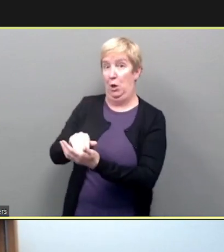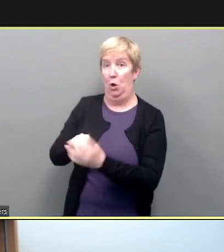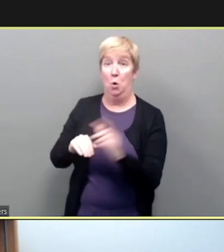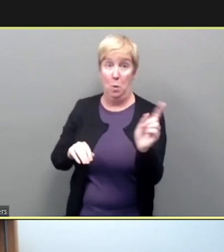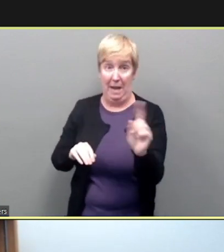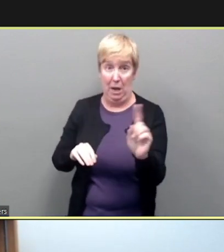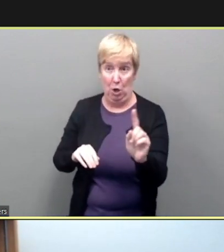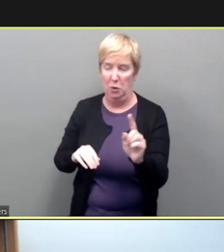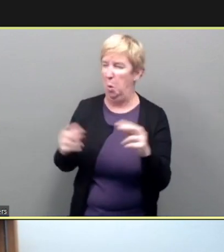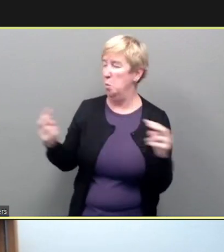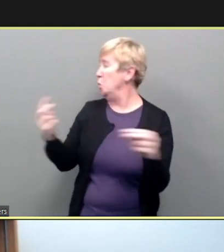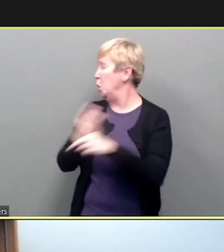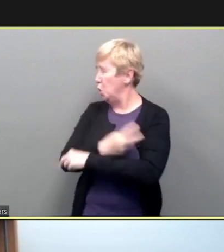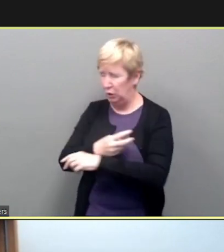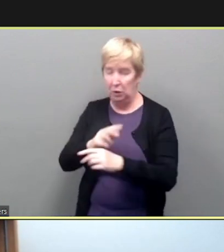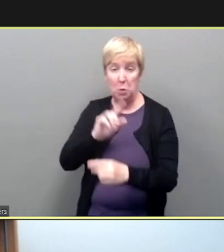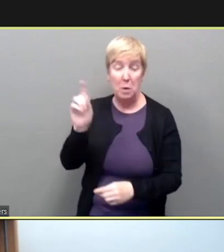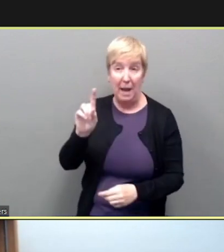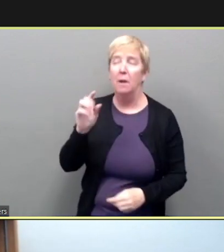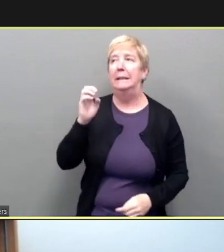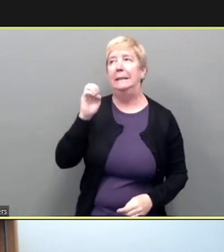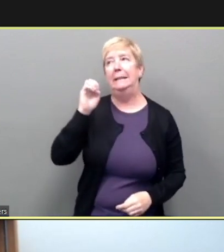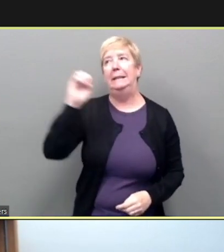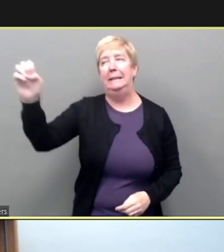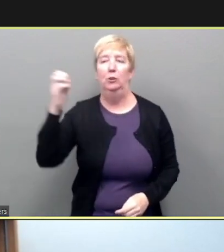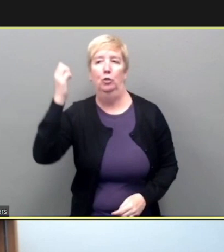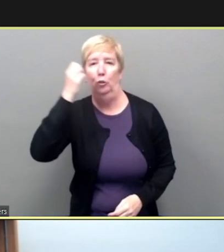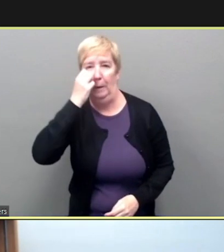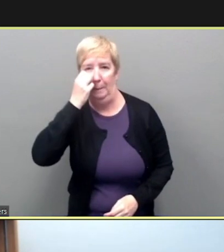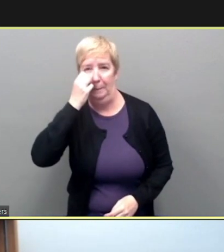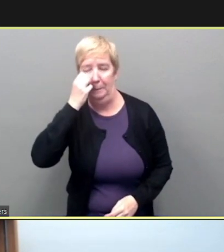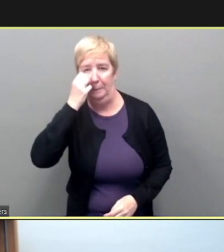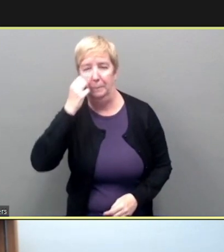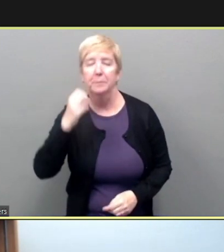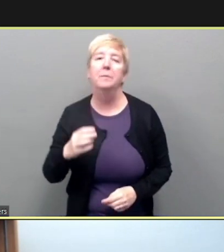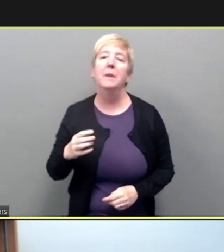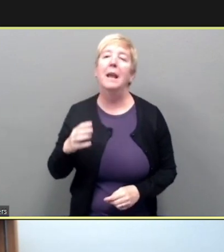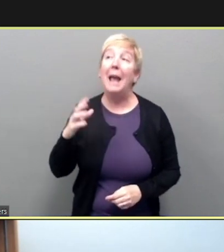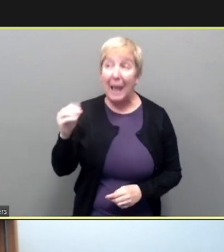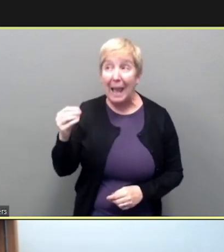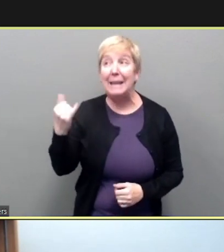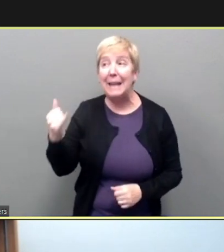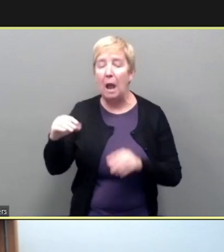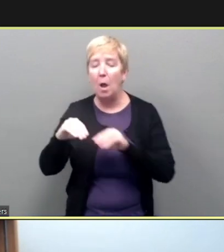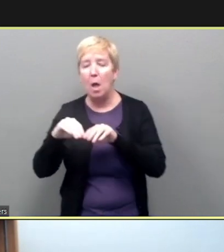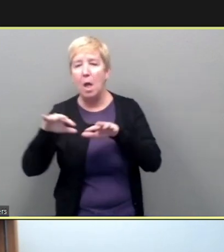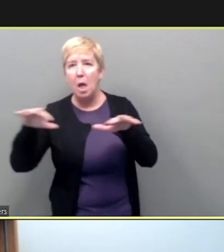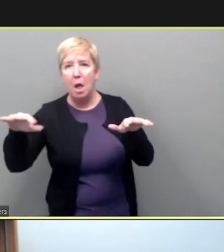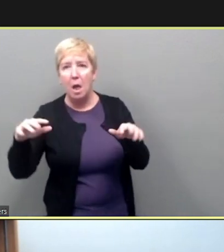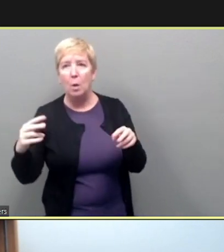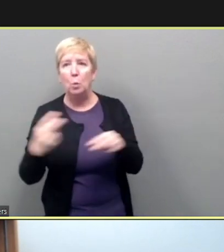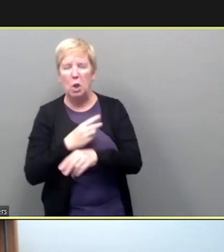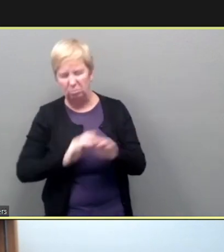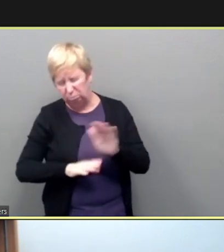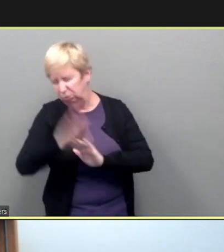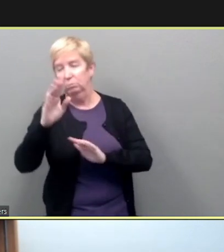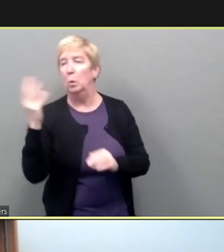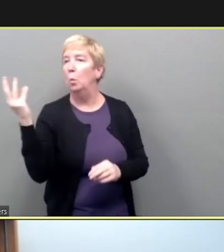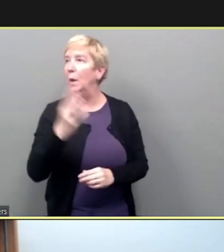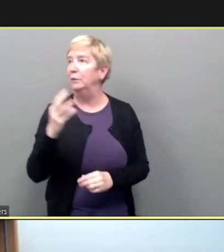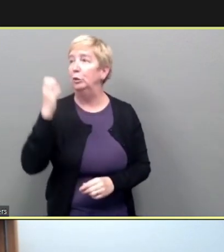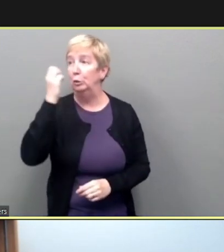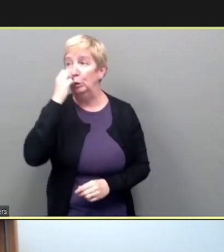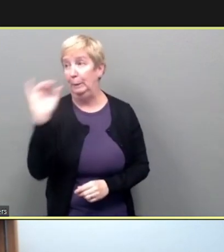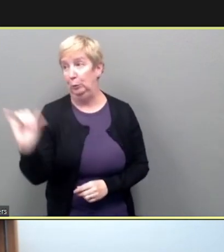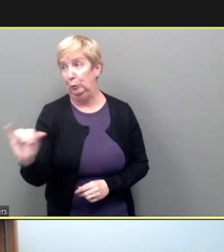Europe, Eastern, and now even Western Europe. Let's go ahead and go to the next